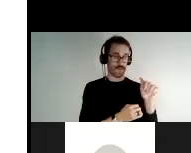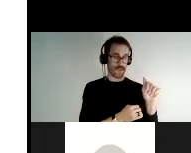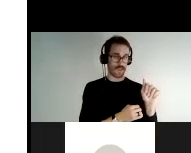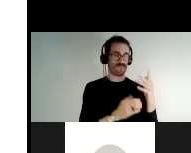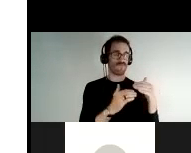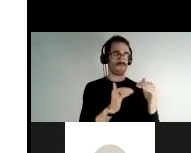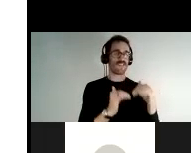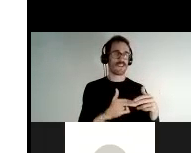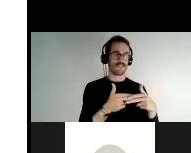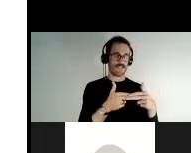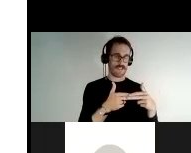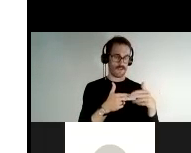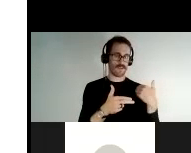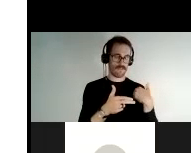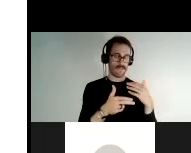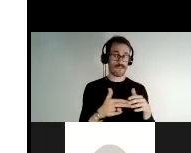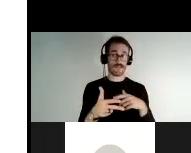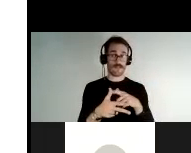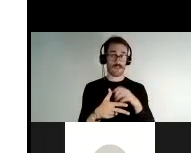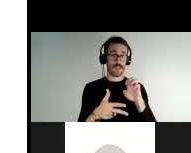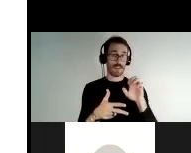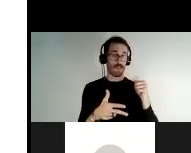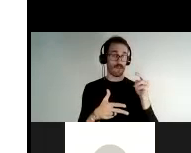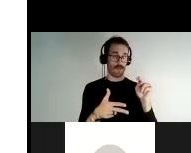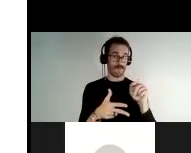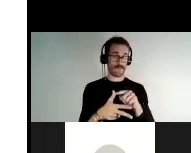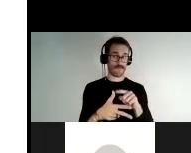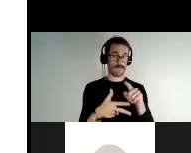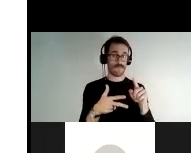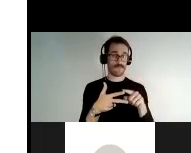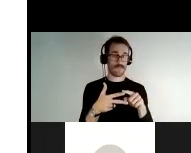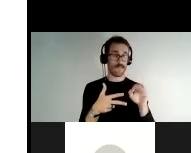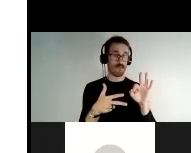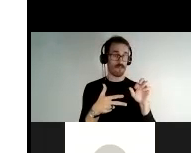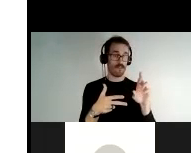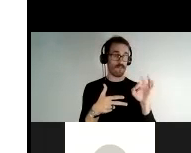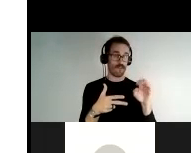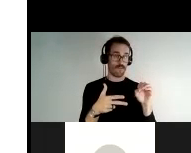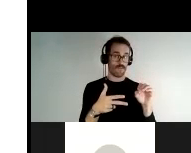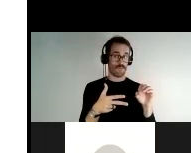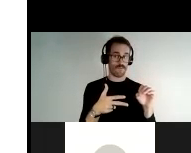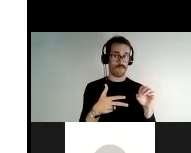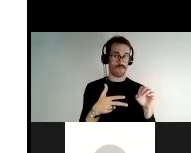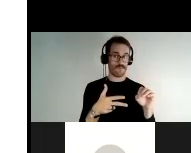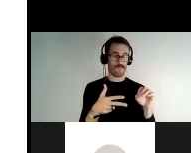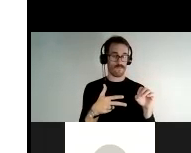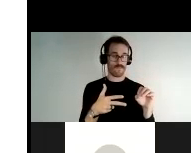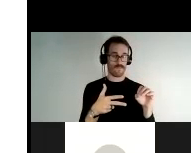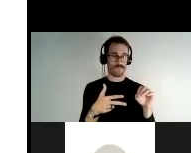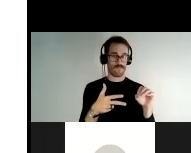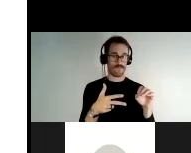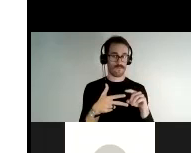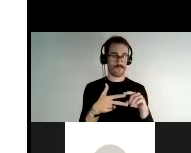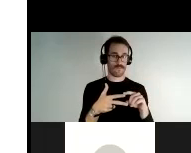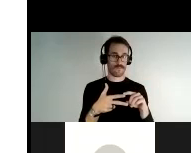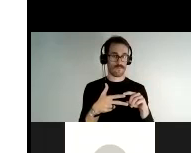on the next slide. But Elder Abuse Prevention Ontario, FARFO, la Fédération des aînés